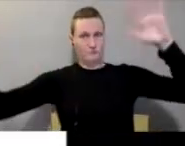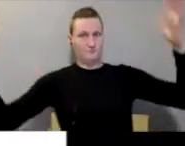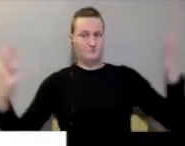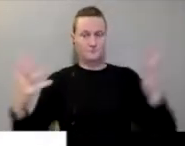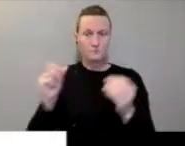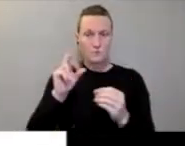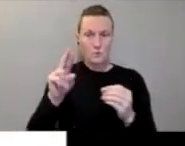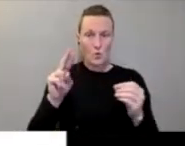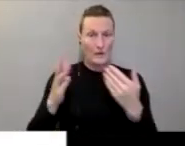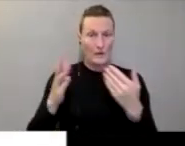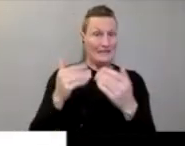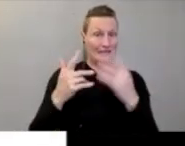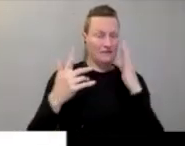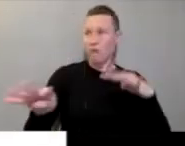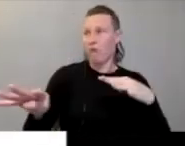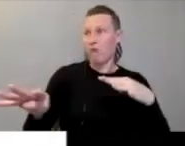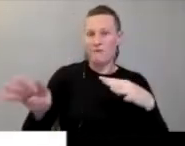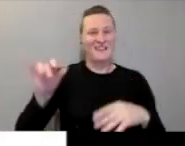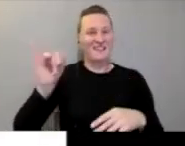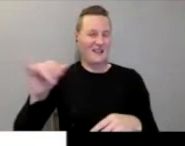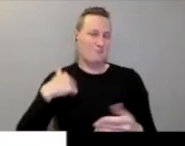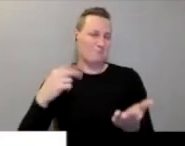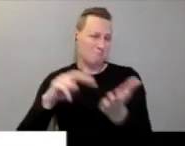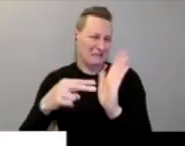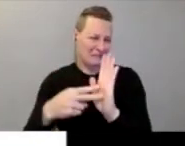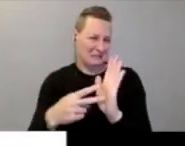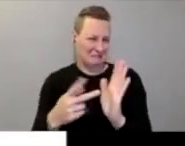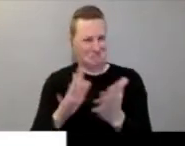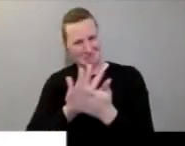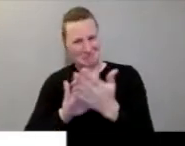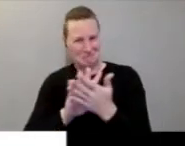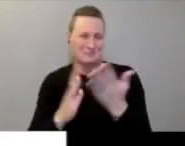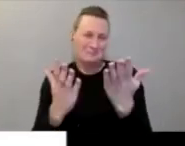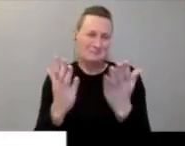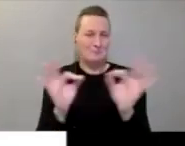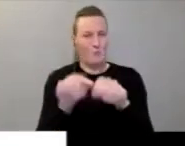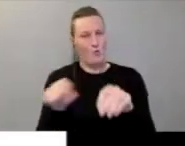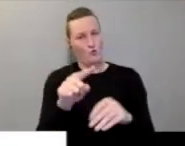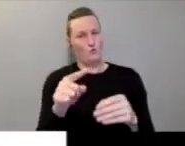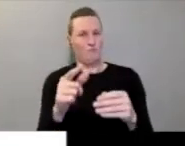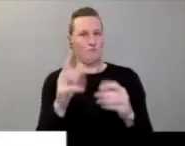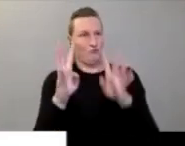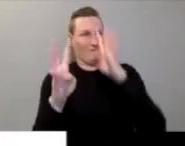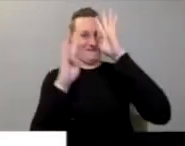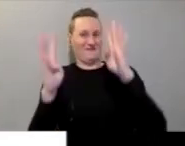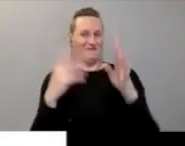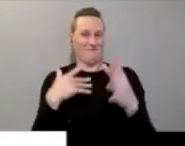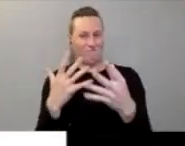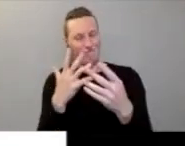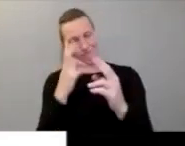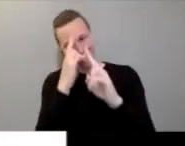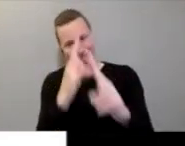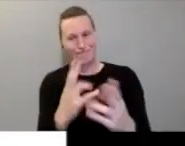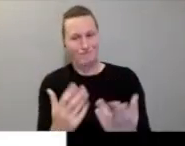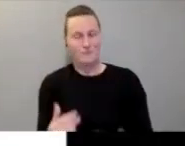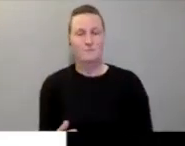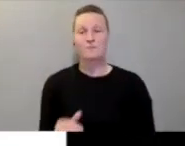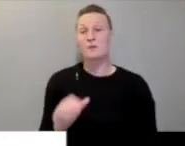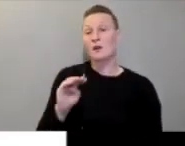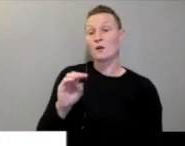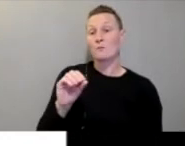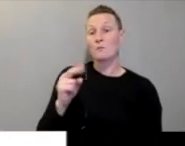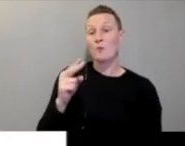program. Awesome. And I just want to mention that if you have more specific questions, the contact information for